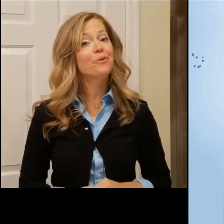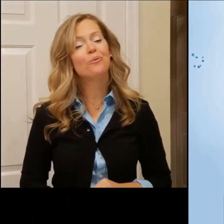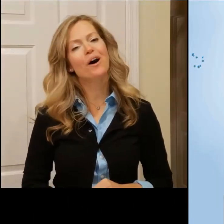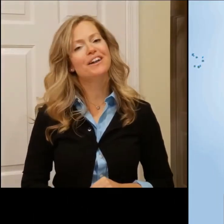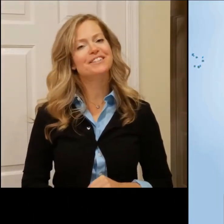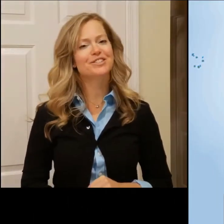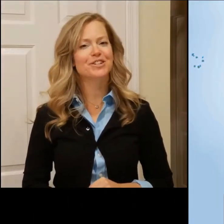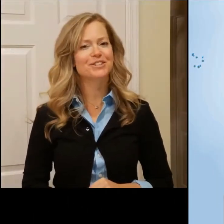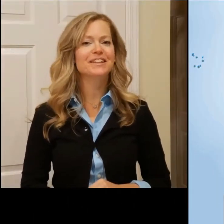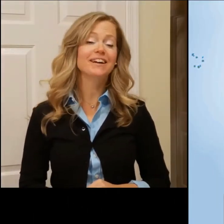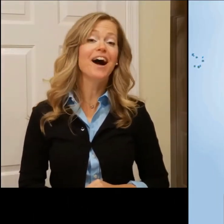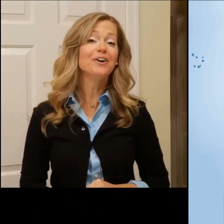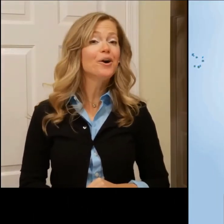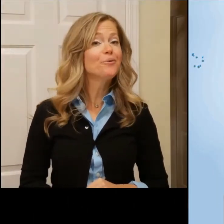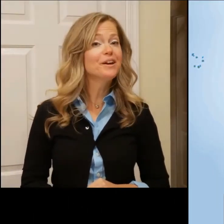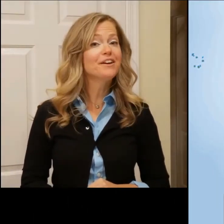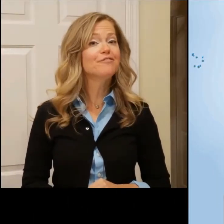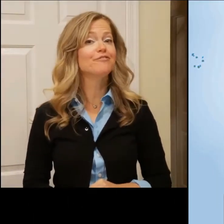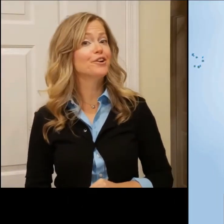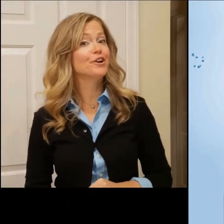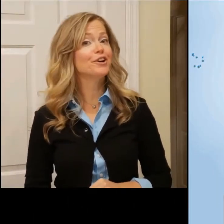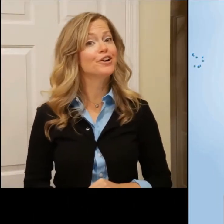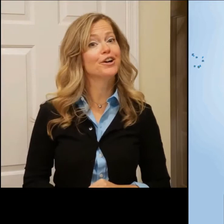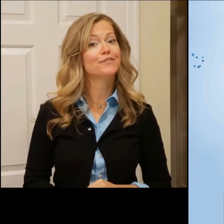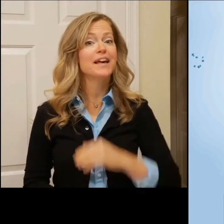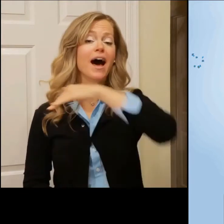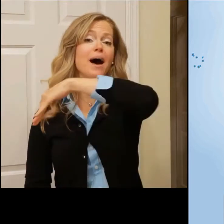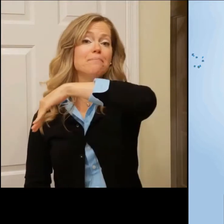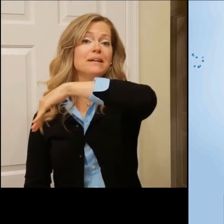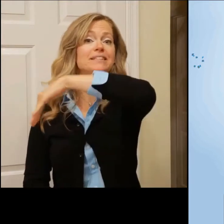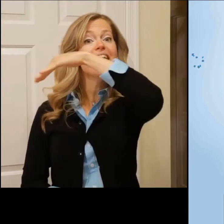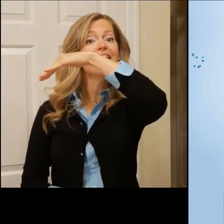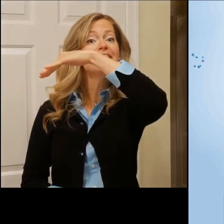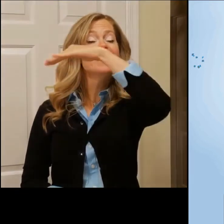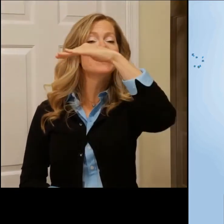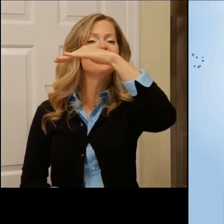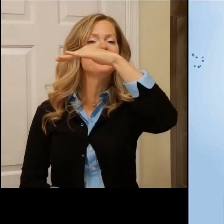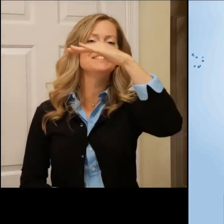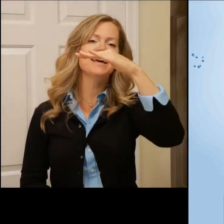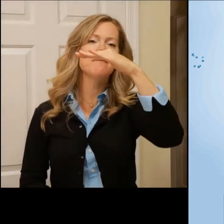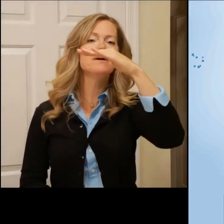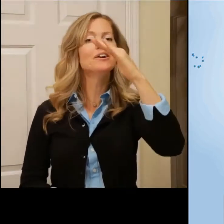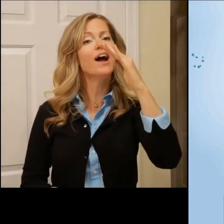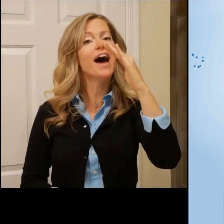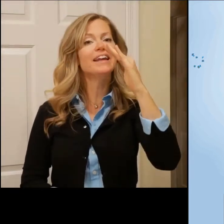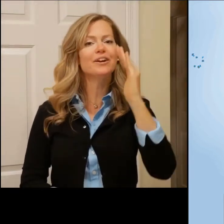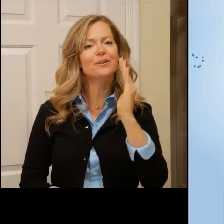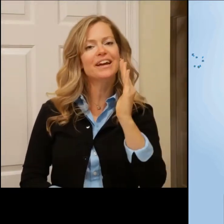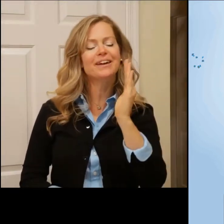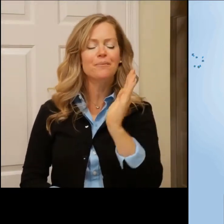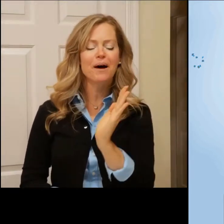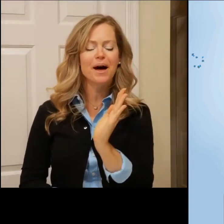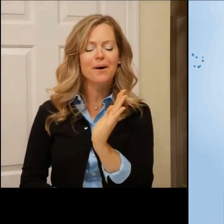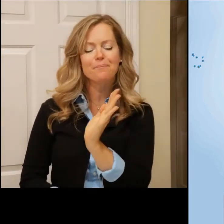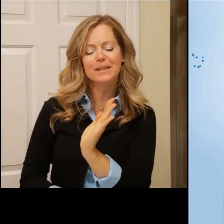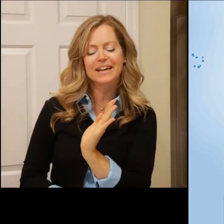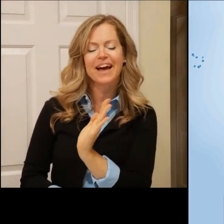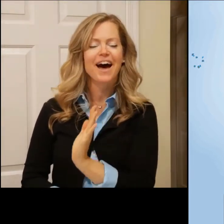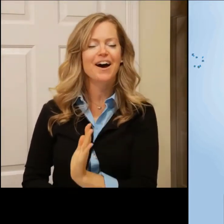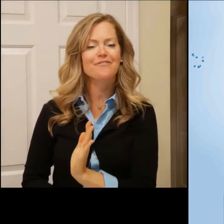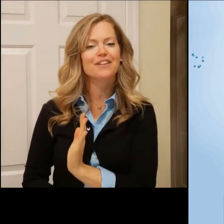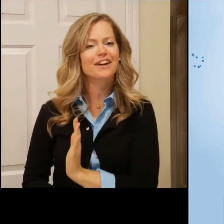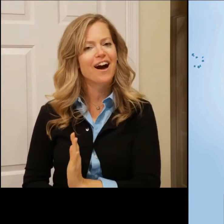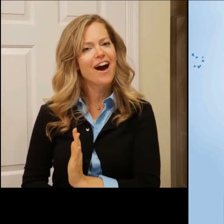Africa waters, Congo River curves, up and down in the Democratic